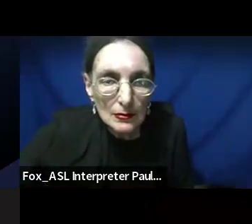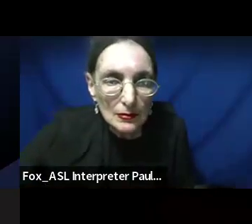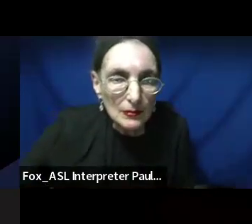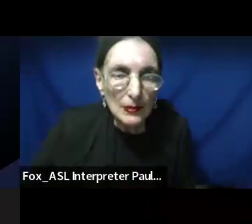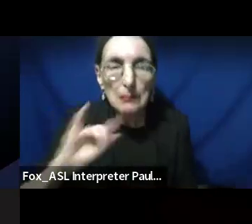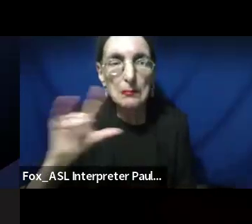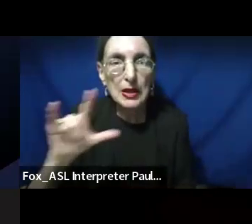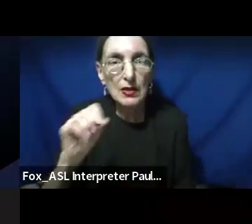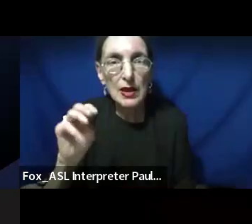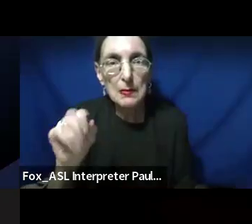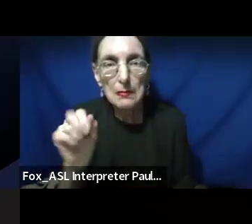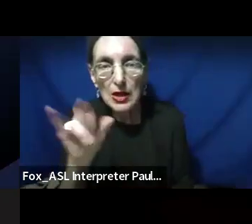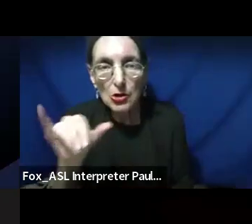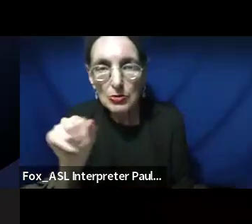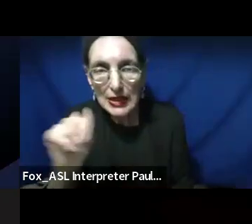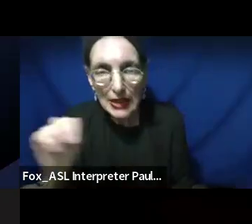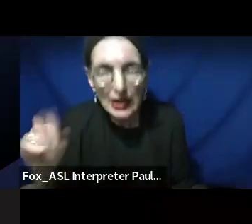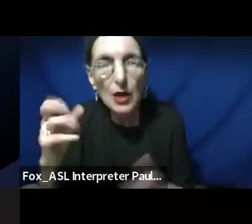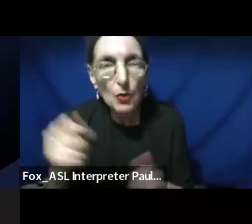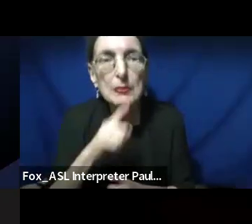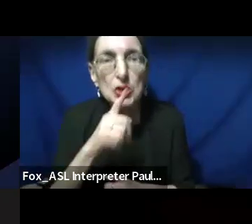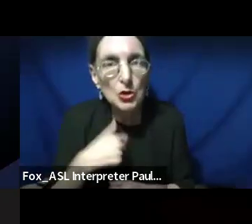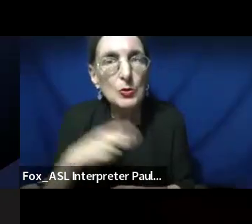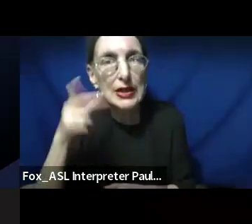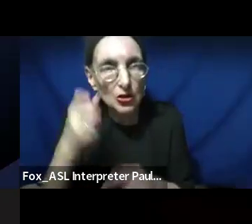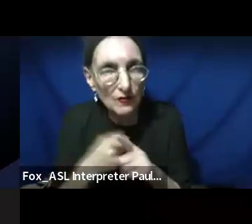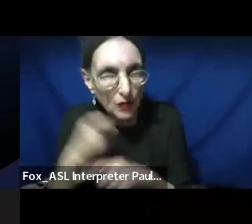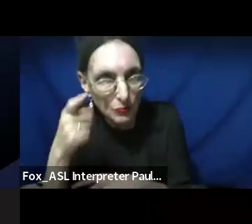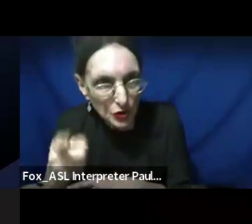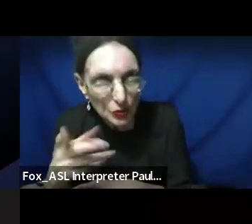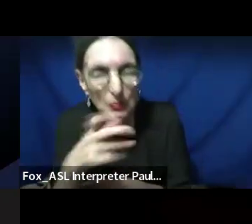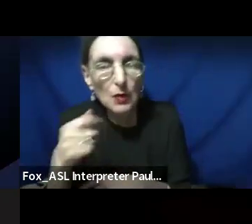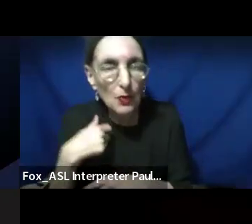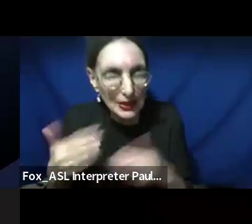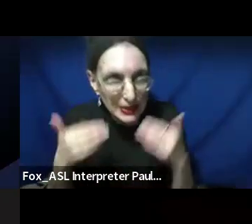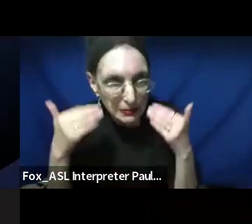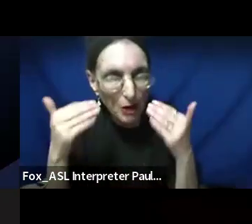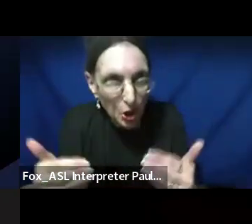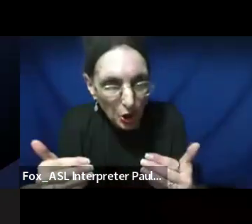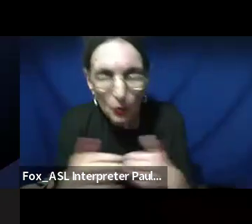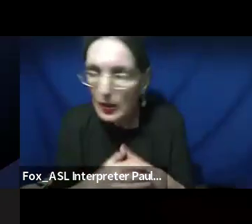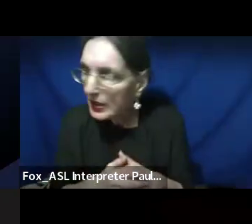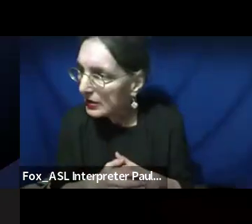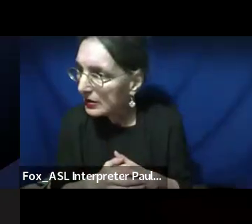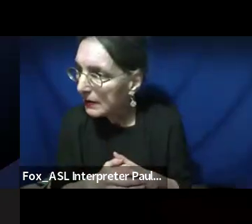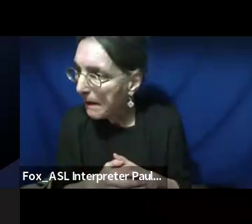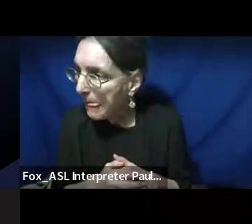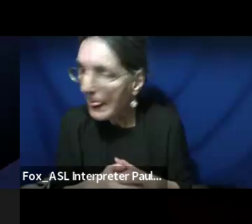keep moving and talk about our draft recommendations. And then is it okay if we come back and hear from you after we present these